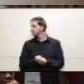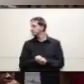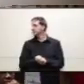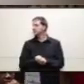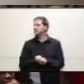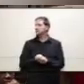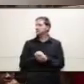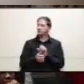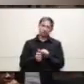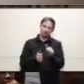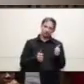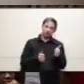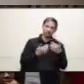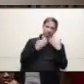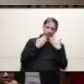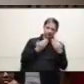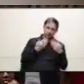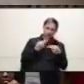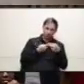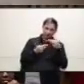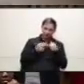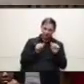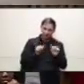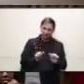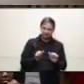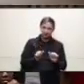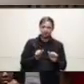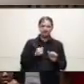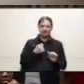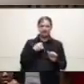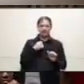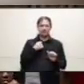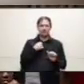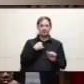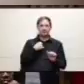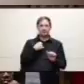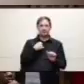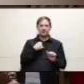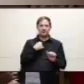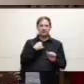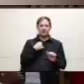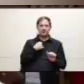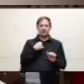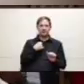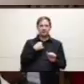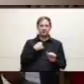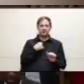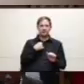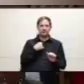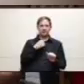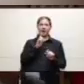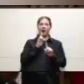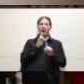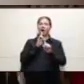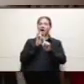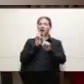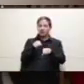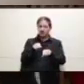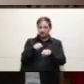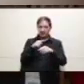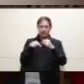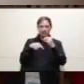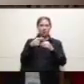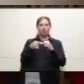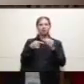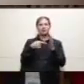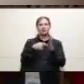Thank you very much, Honorable Chair. If I can give let me answer directly the one that speaks about the City Press